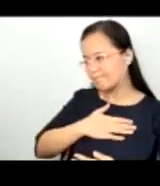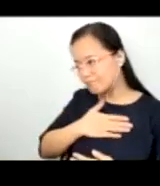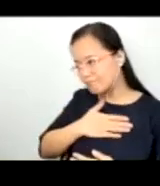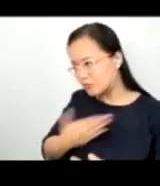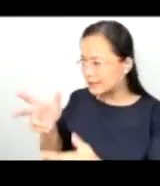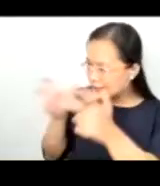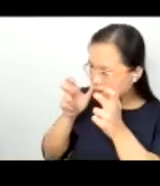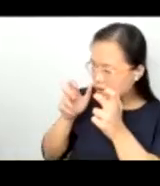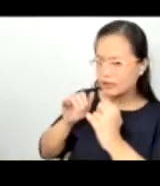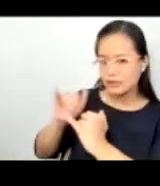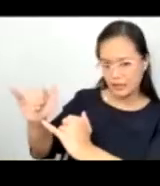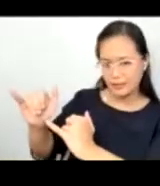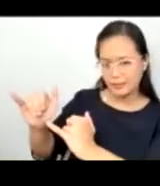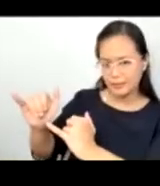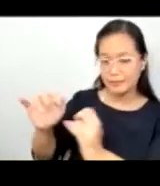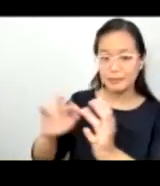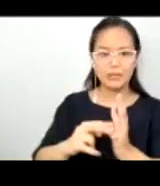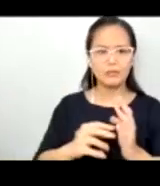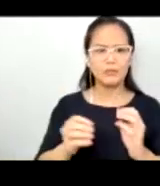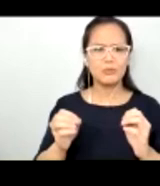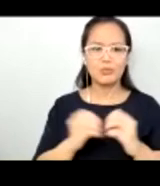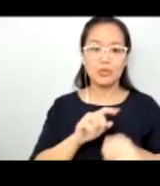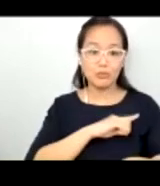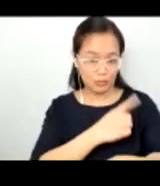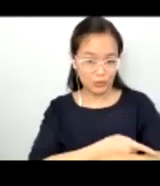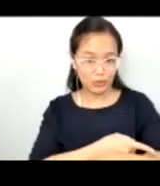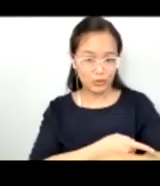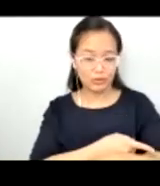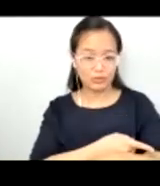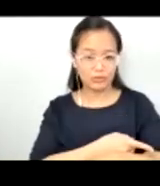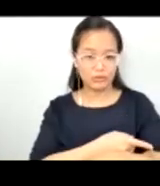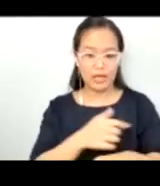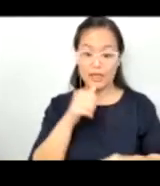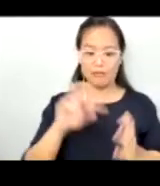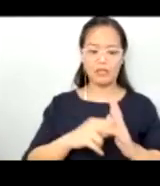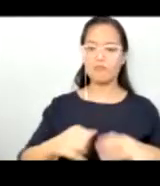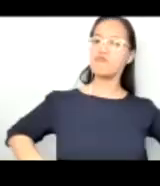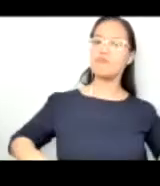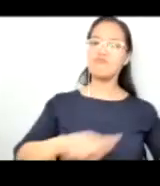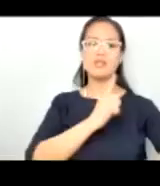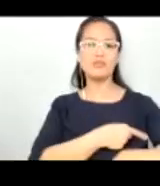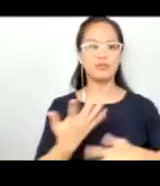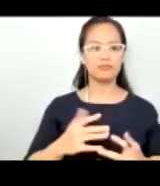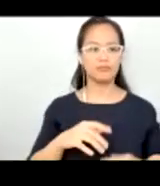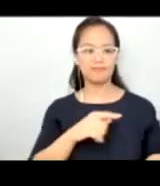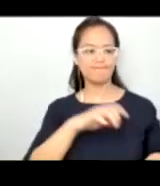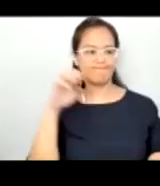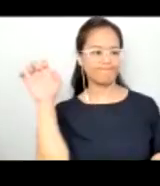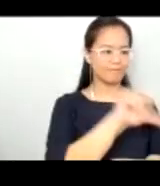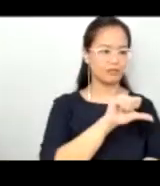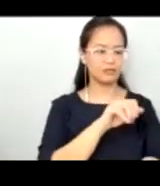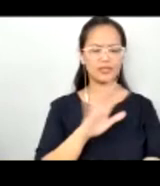end up becoming more powerful. And I'm not saying that you become more powerful to lord it over them. No,